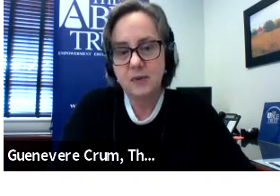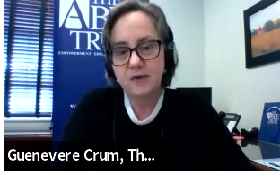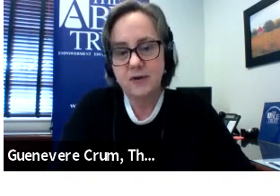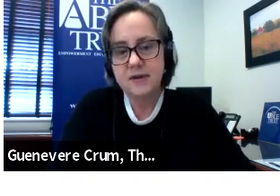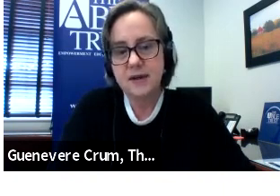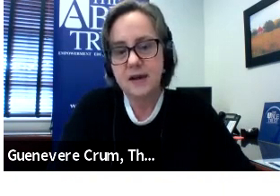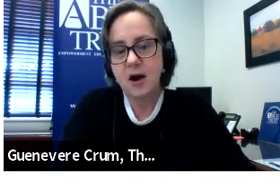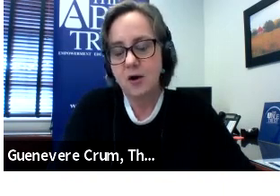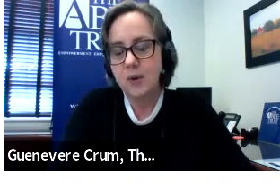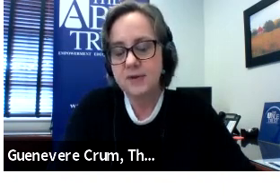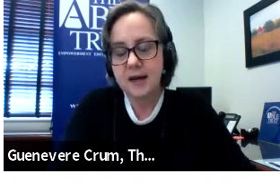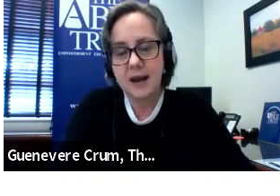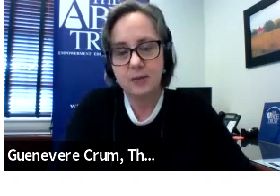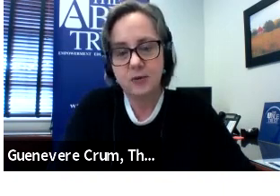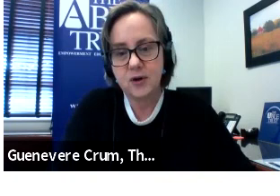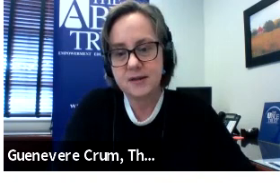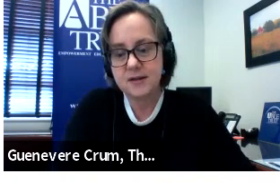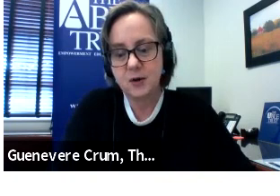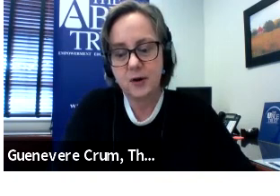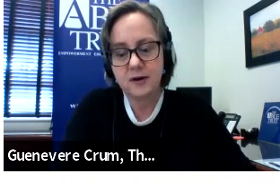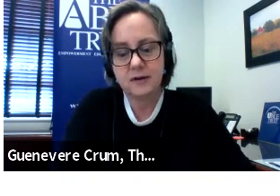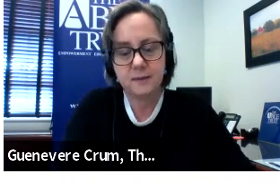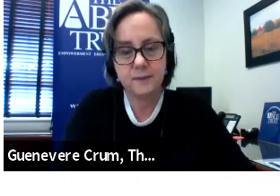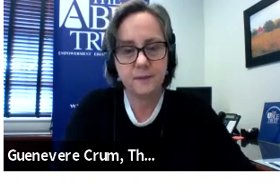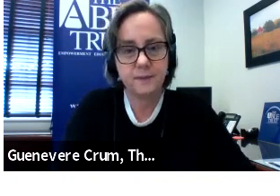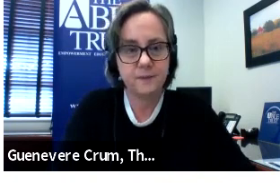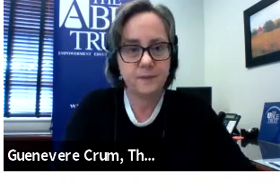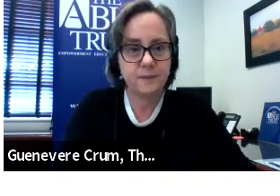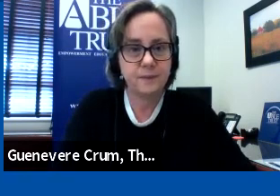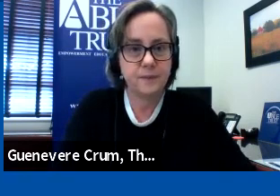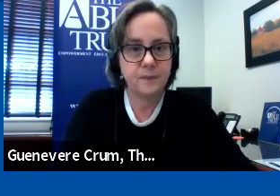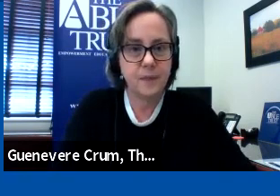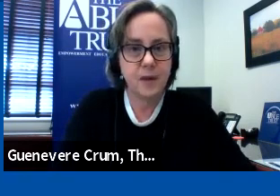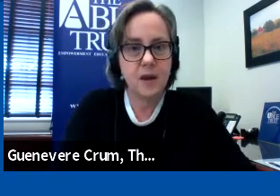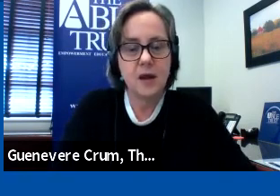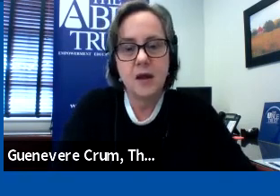this December 1st on our website, abletrust.org.